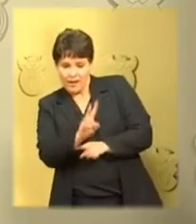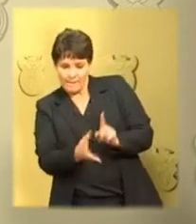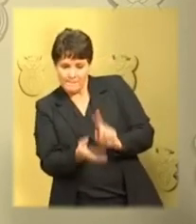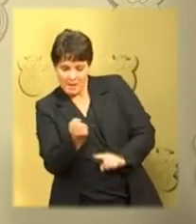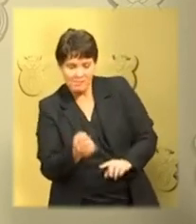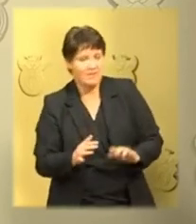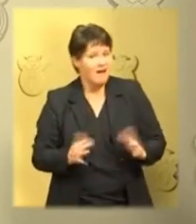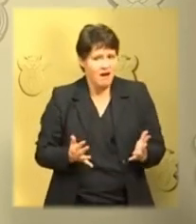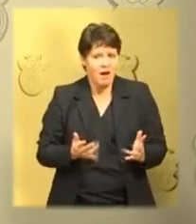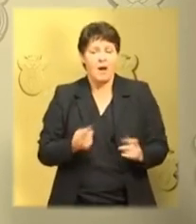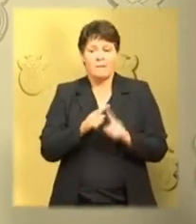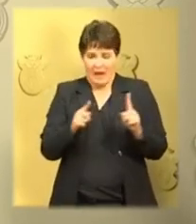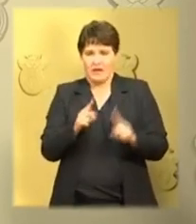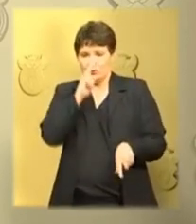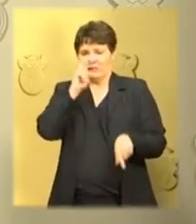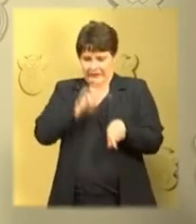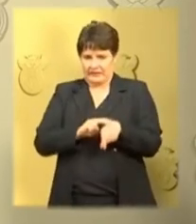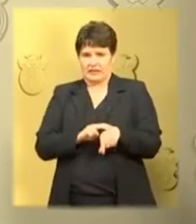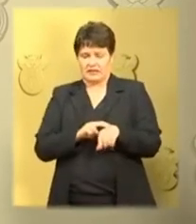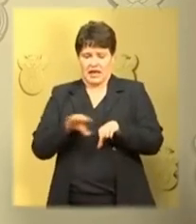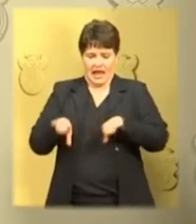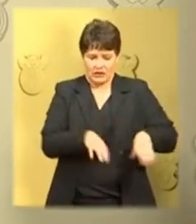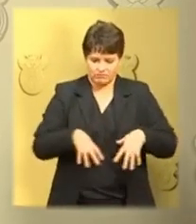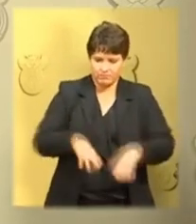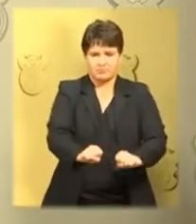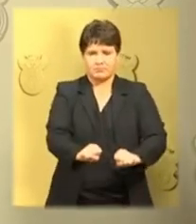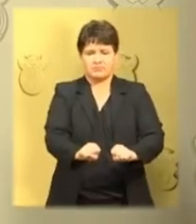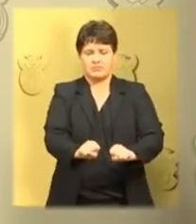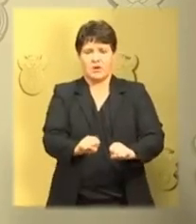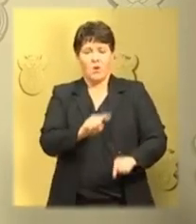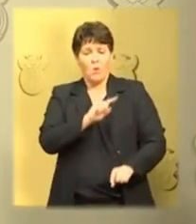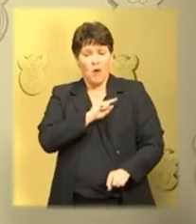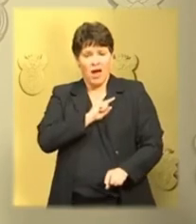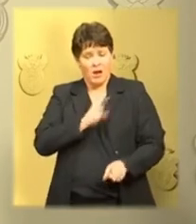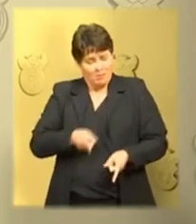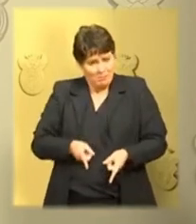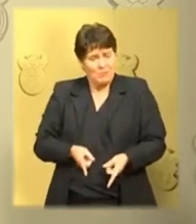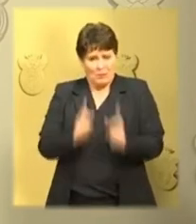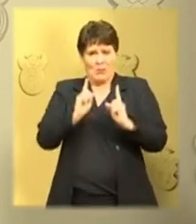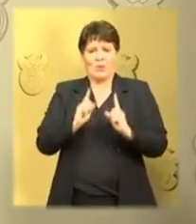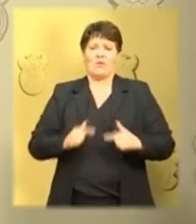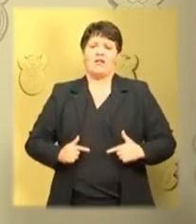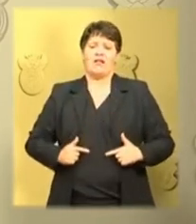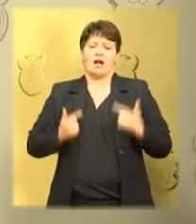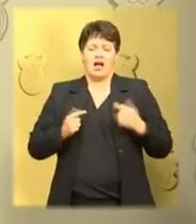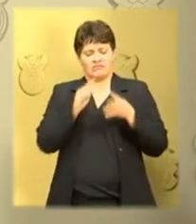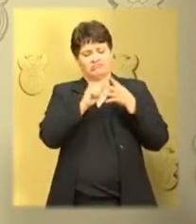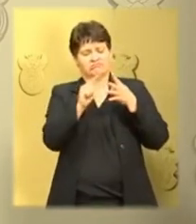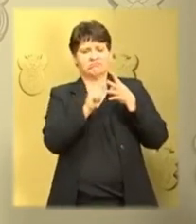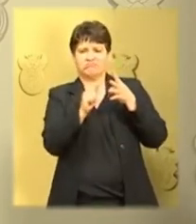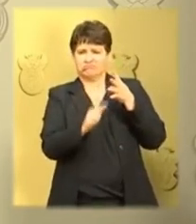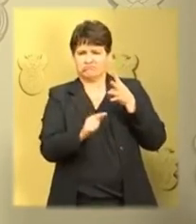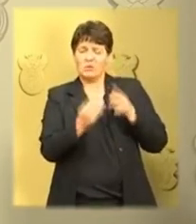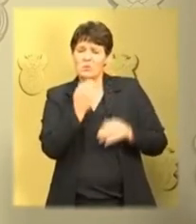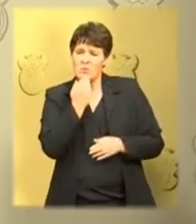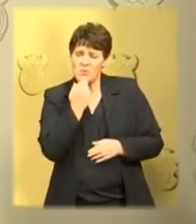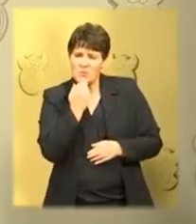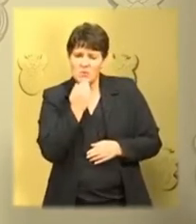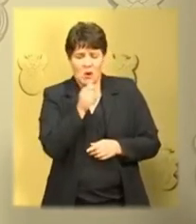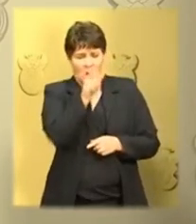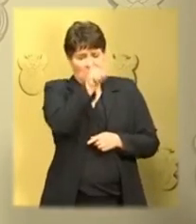has threatened our lives and the lives of our loved ones. We have been forced to